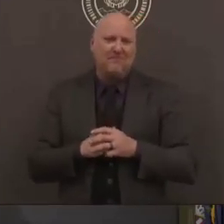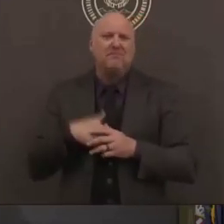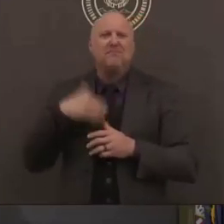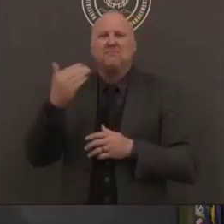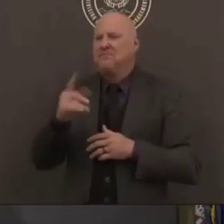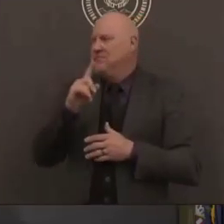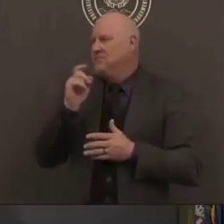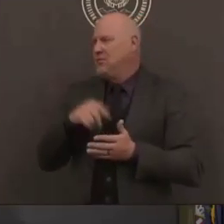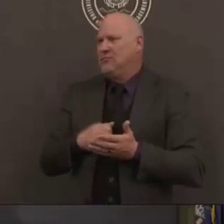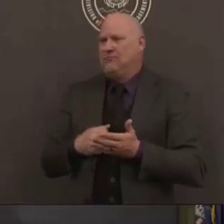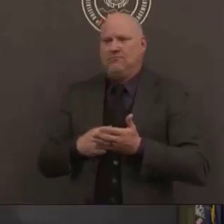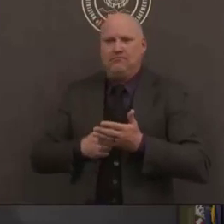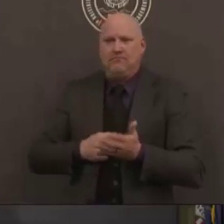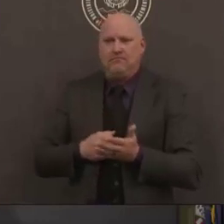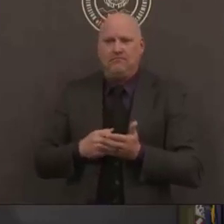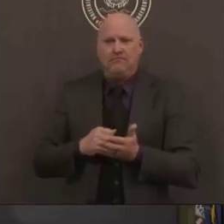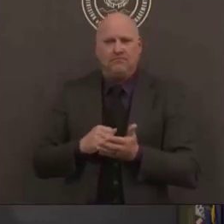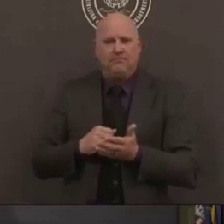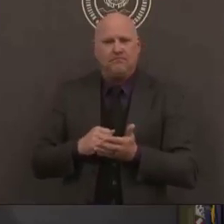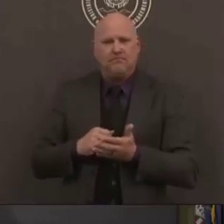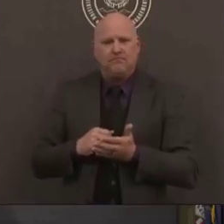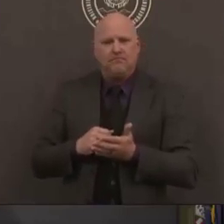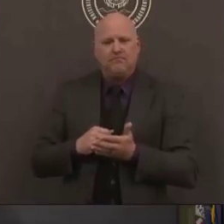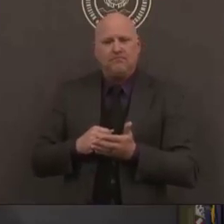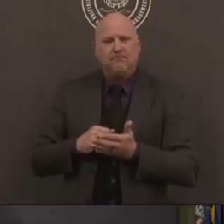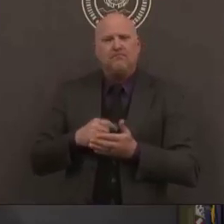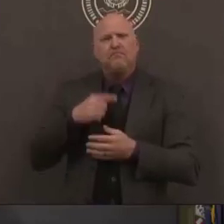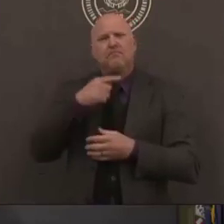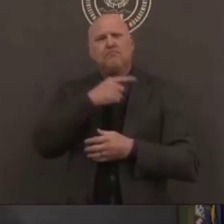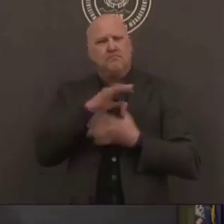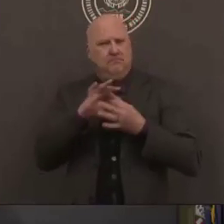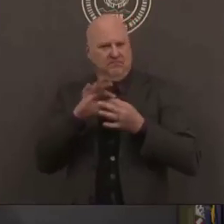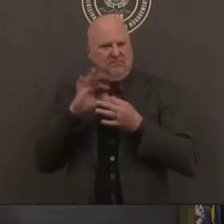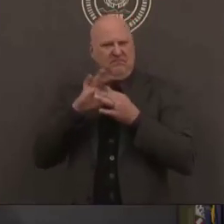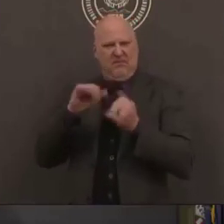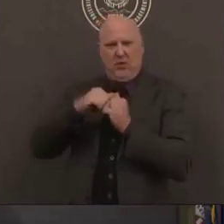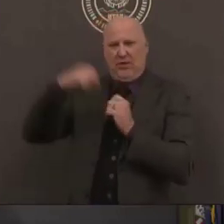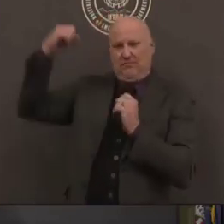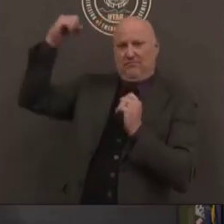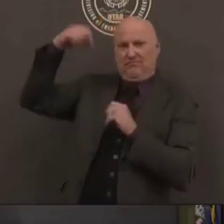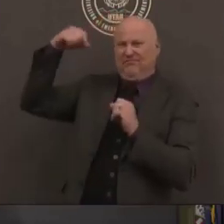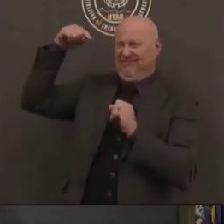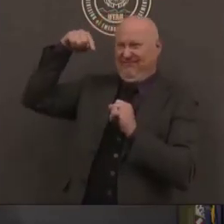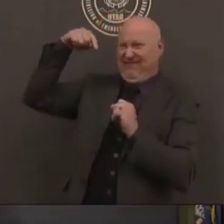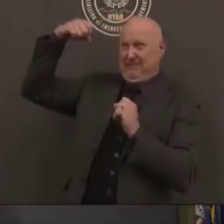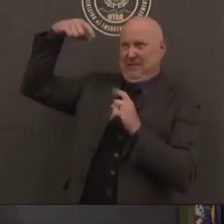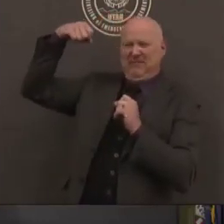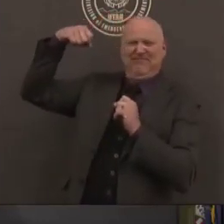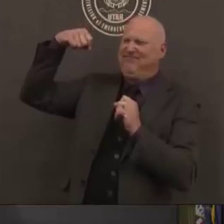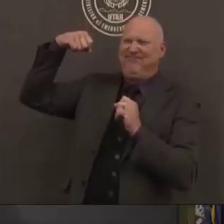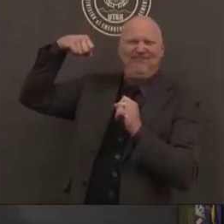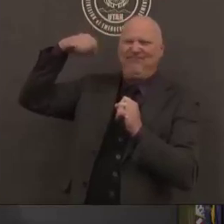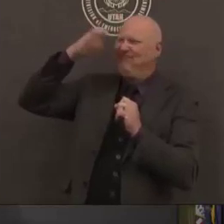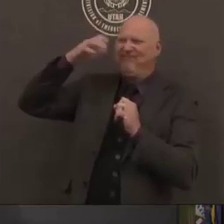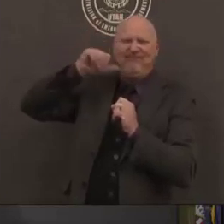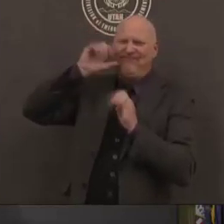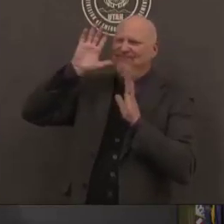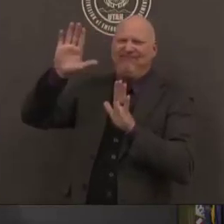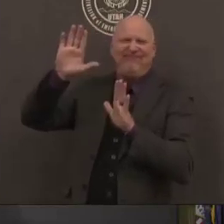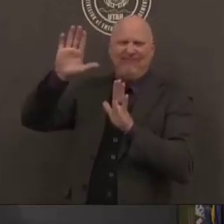Hi. So you mentioned that the alerts have been canceled for now. So I have two